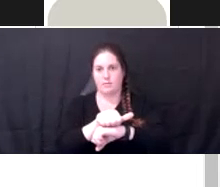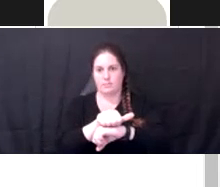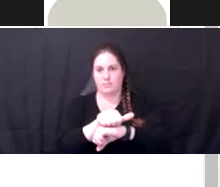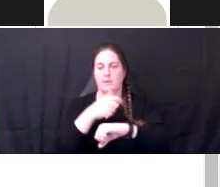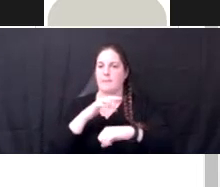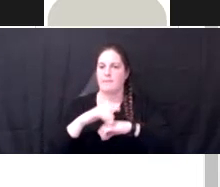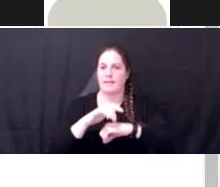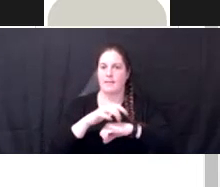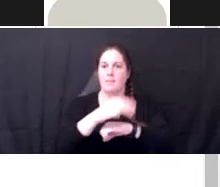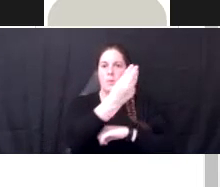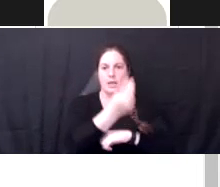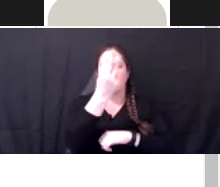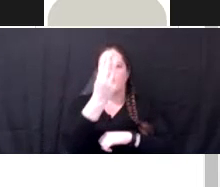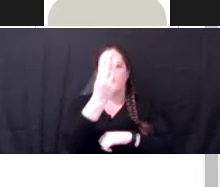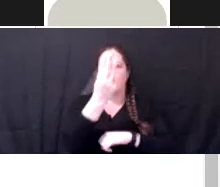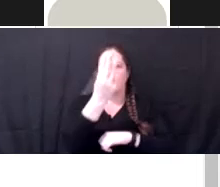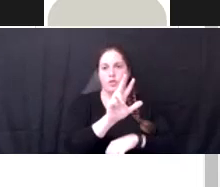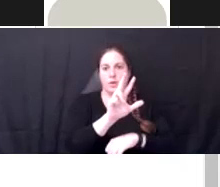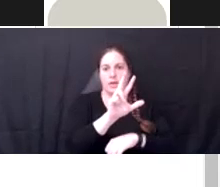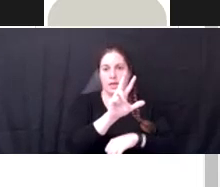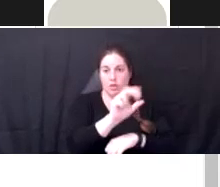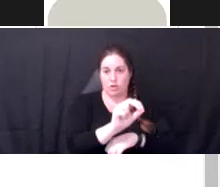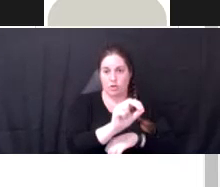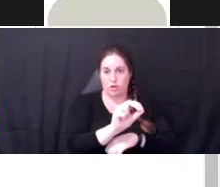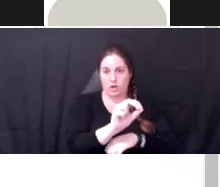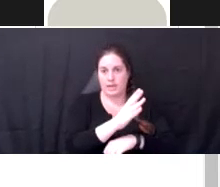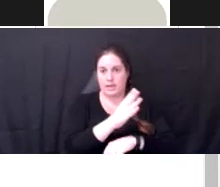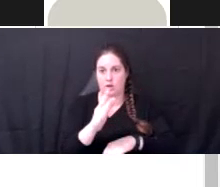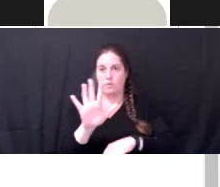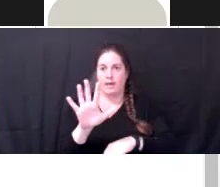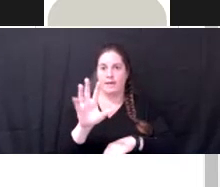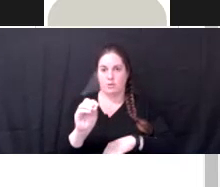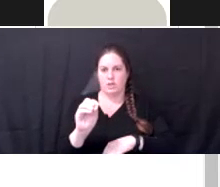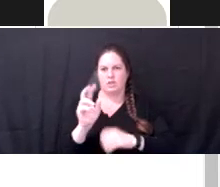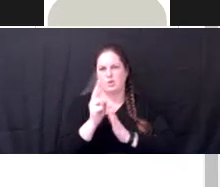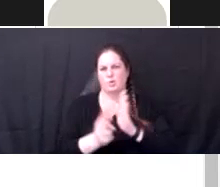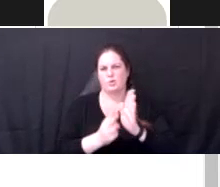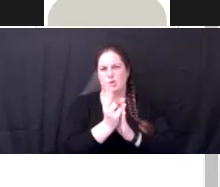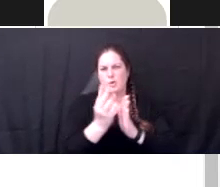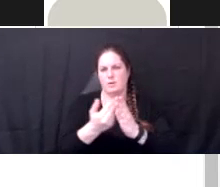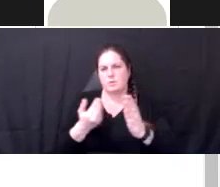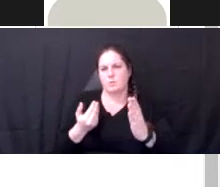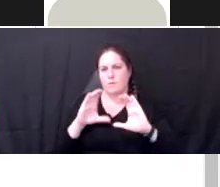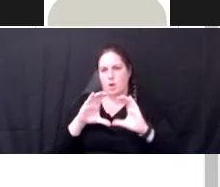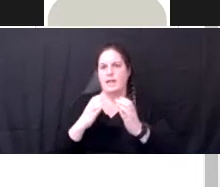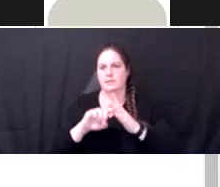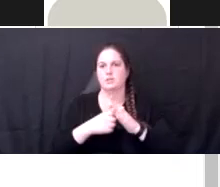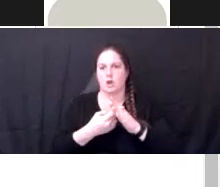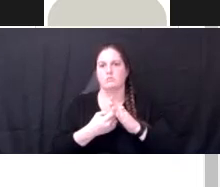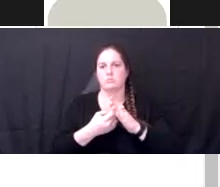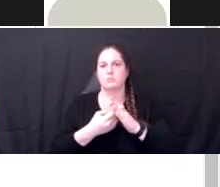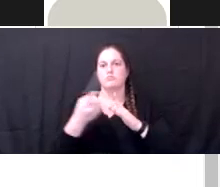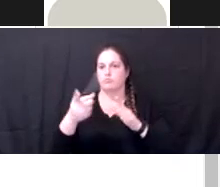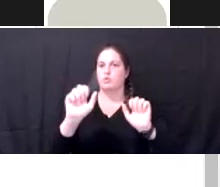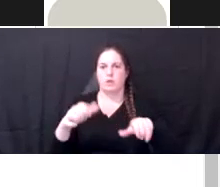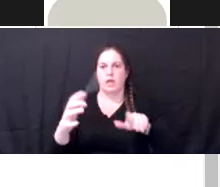and Wednesdays from 3:30 to 5:30. So 2 hours before this class starts. You can have